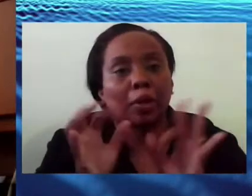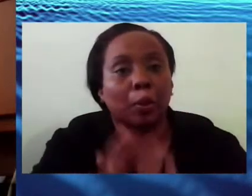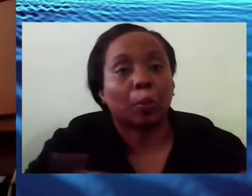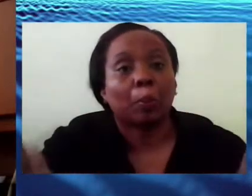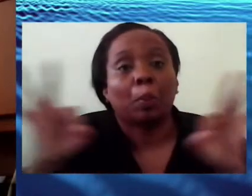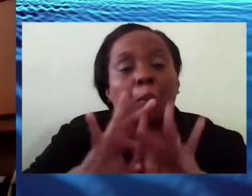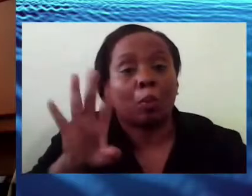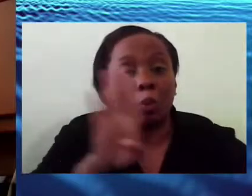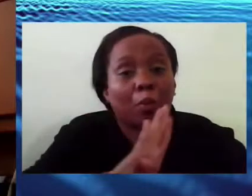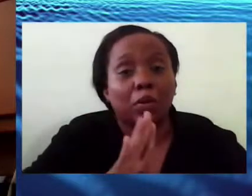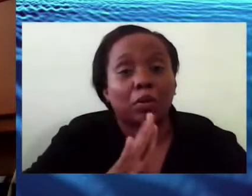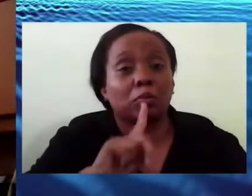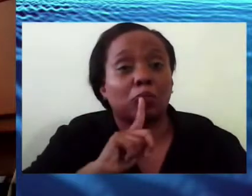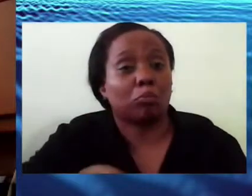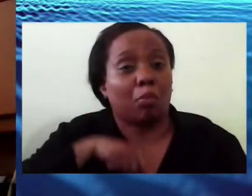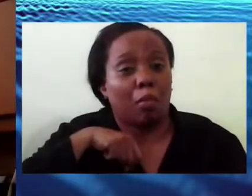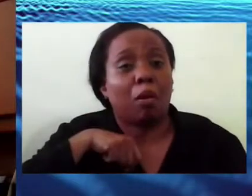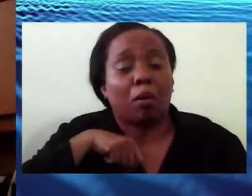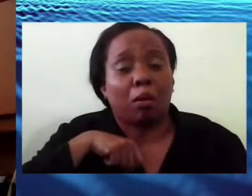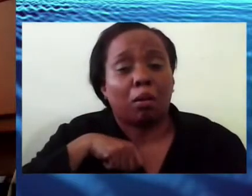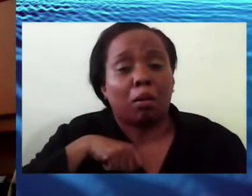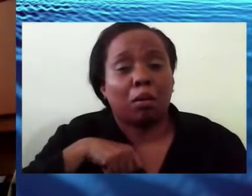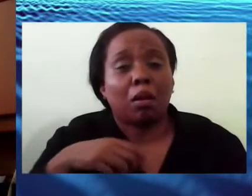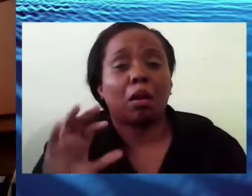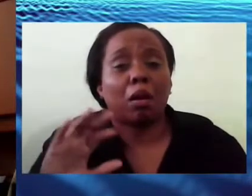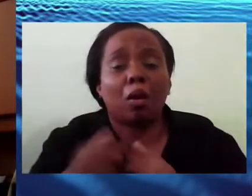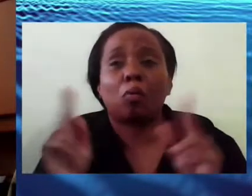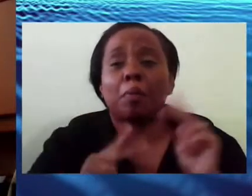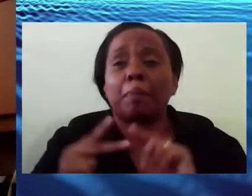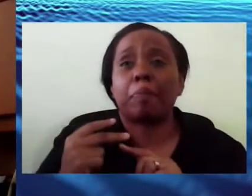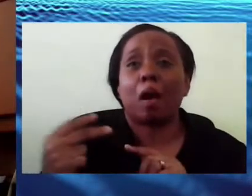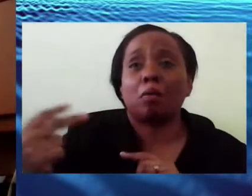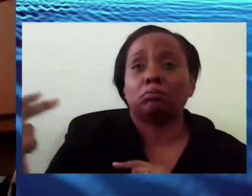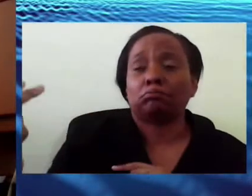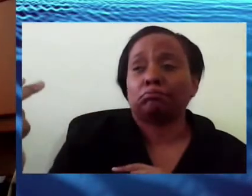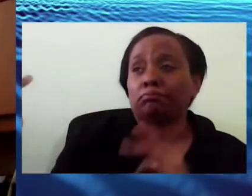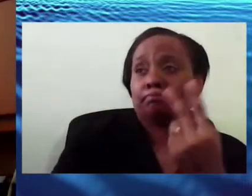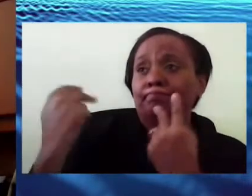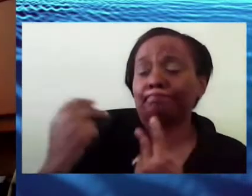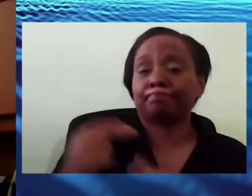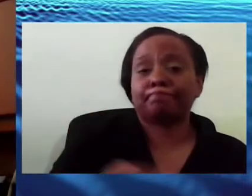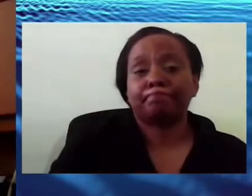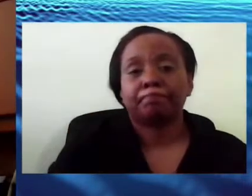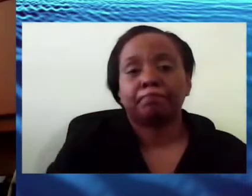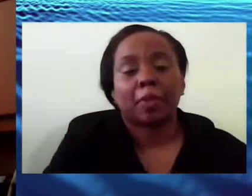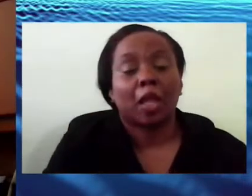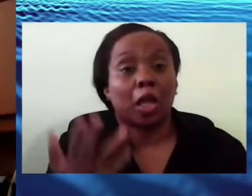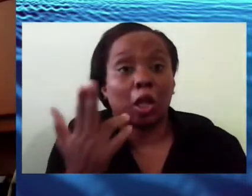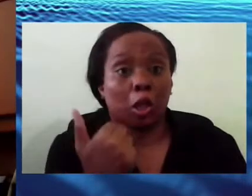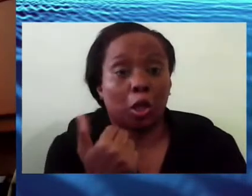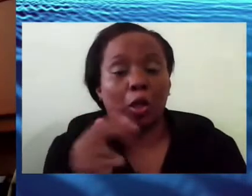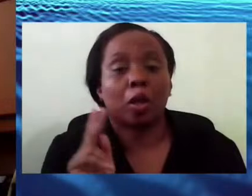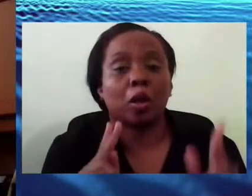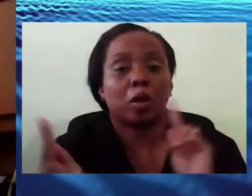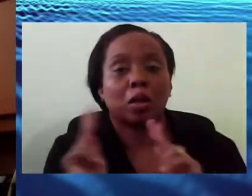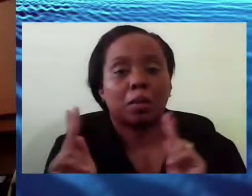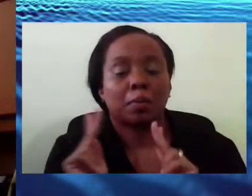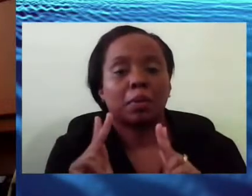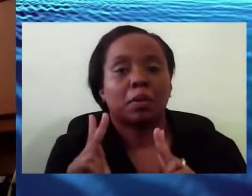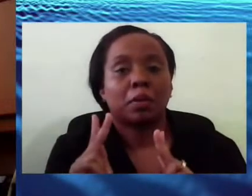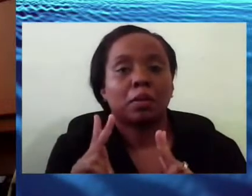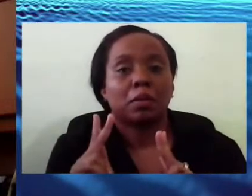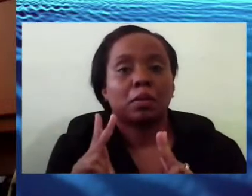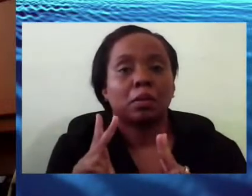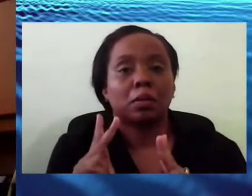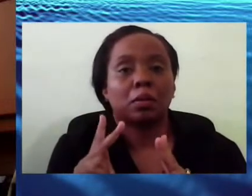what we have and what is a part of us and how people see us. And so there were 13 bidders originally as at October last year.